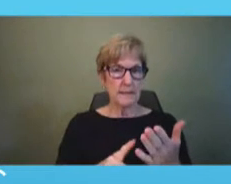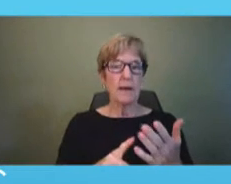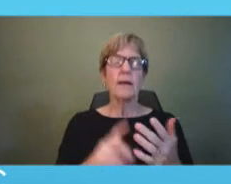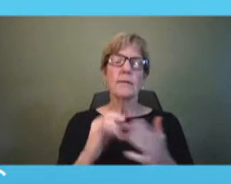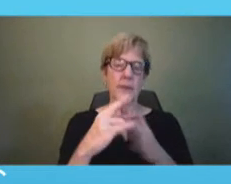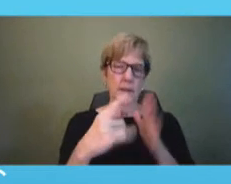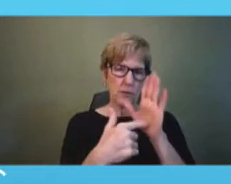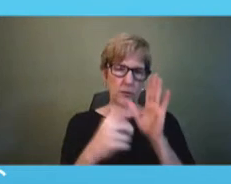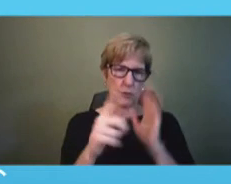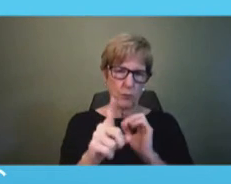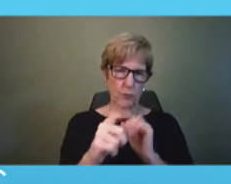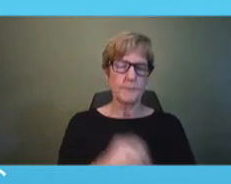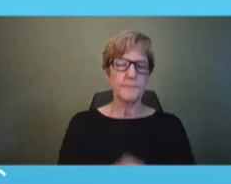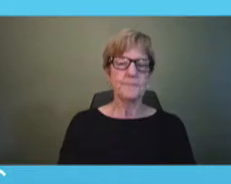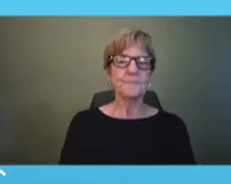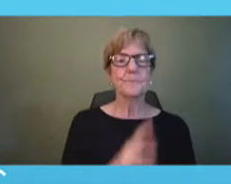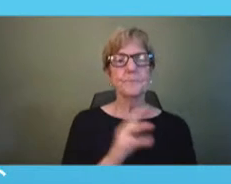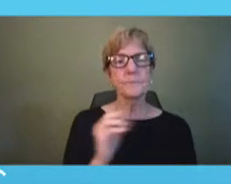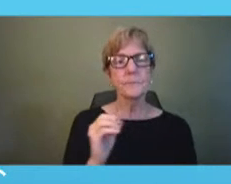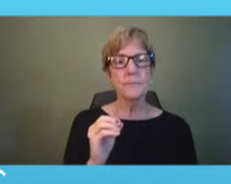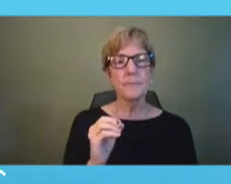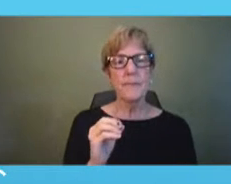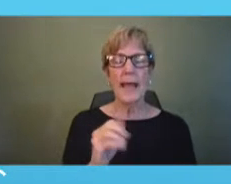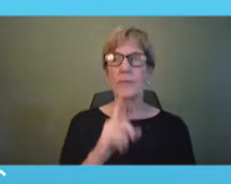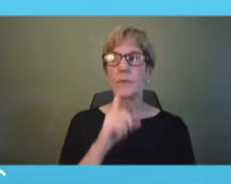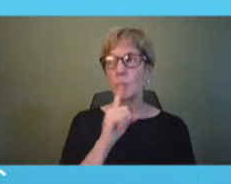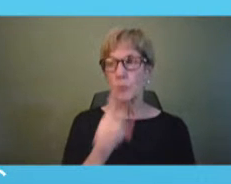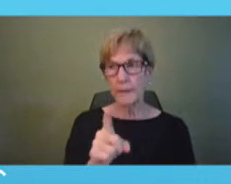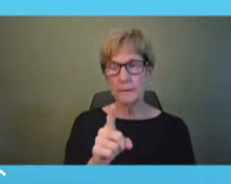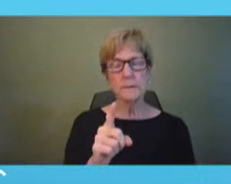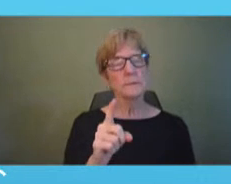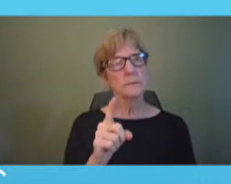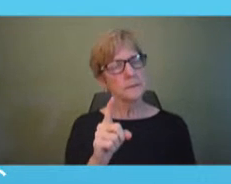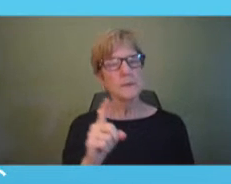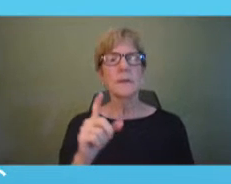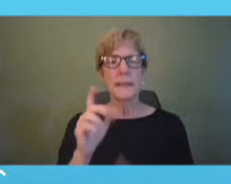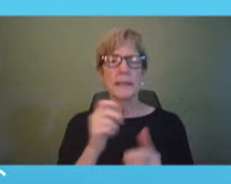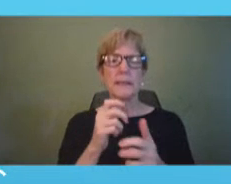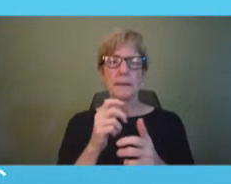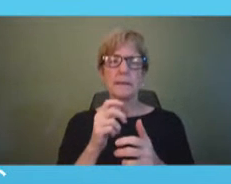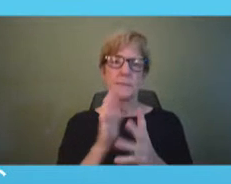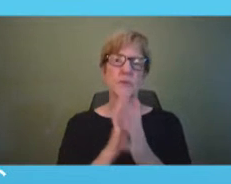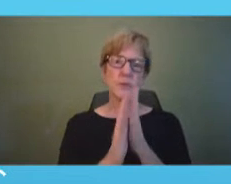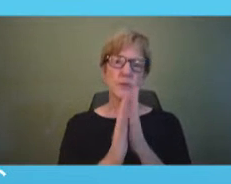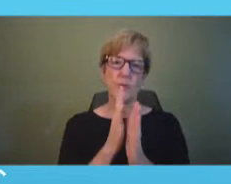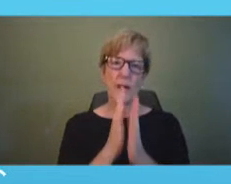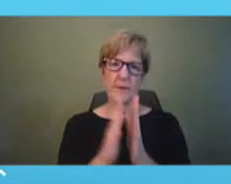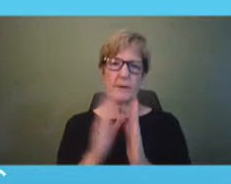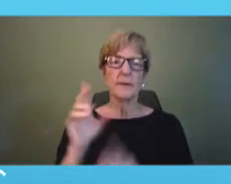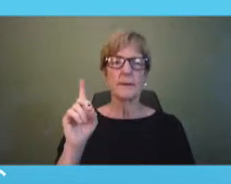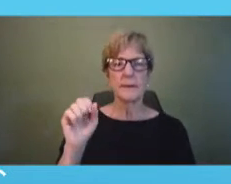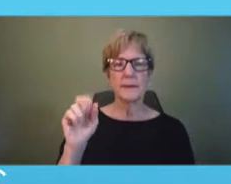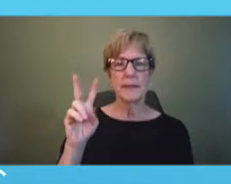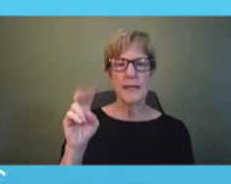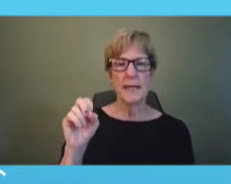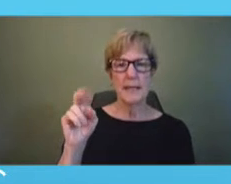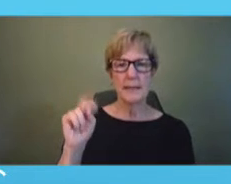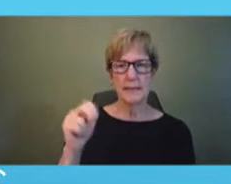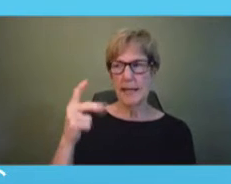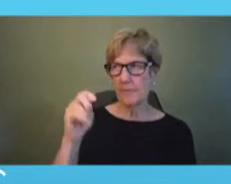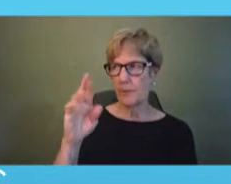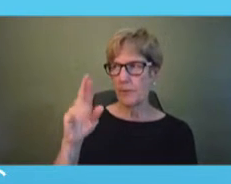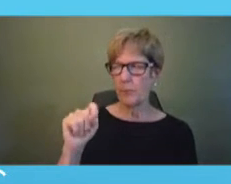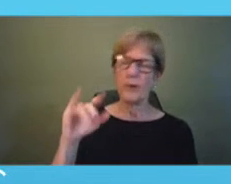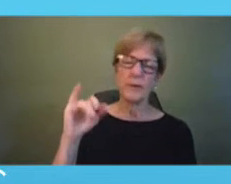moment uh and the the real heavy lifting on this has come to our traffic consultant uh Davenport John Davenport is here tonight